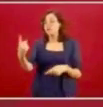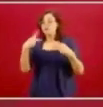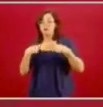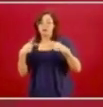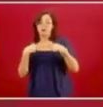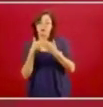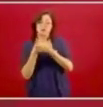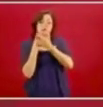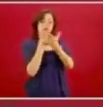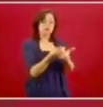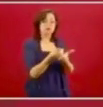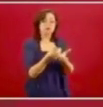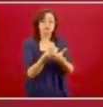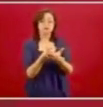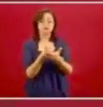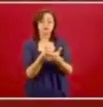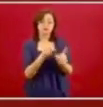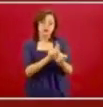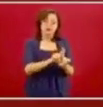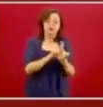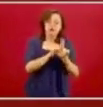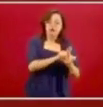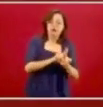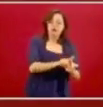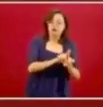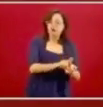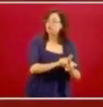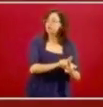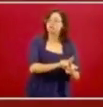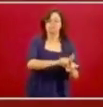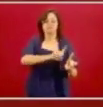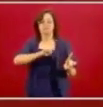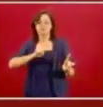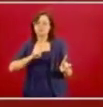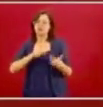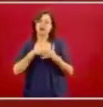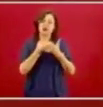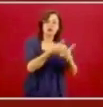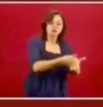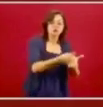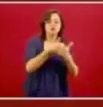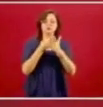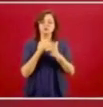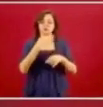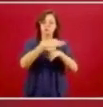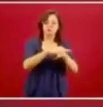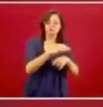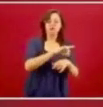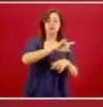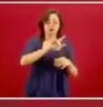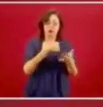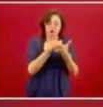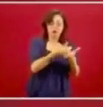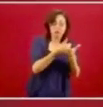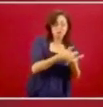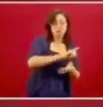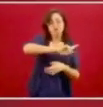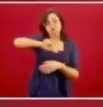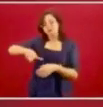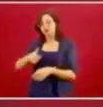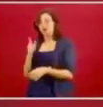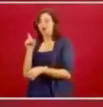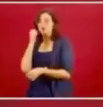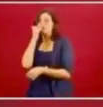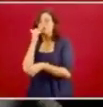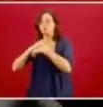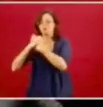just like anyone else, to getting proper medical attention. But if it is established that they show mild